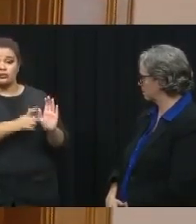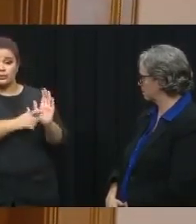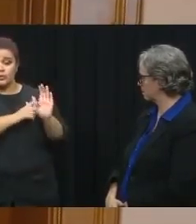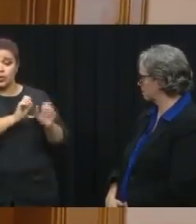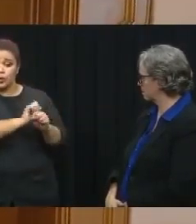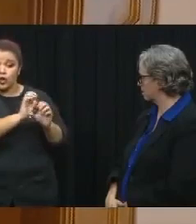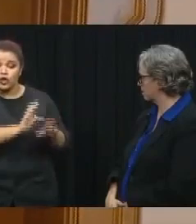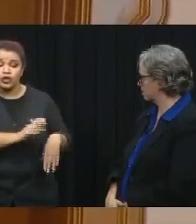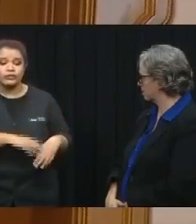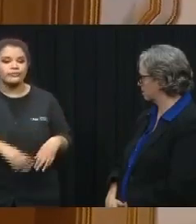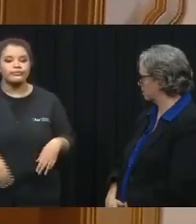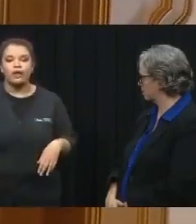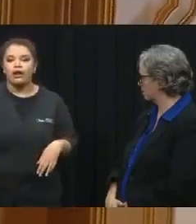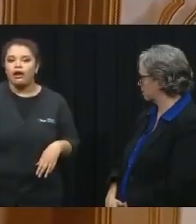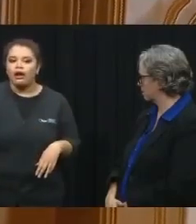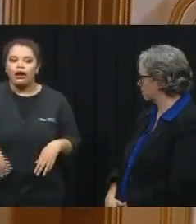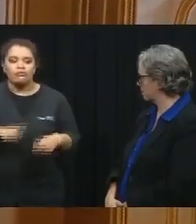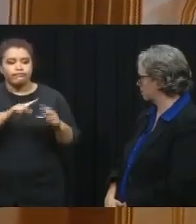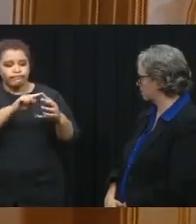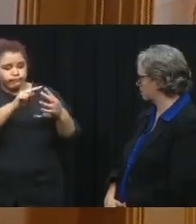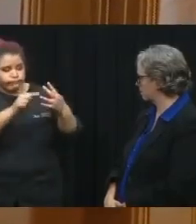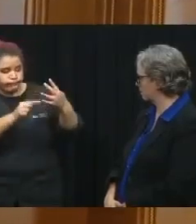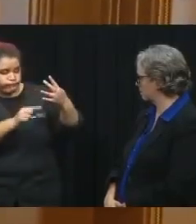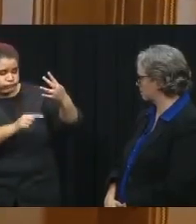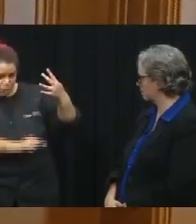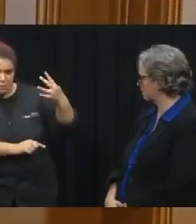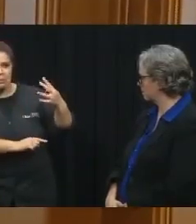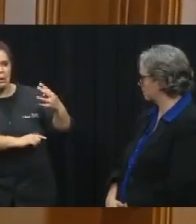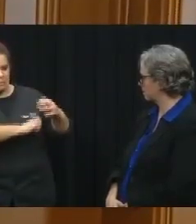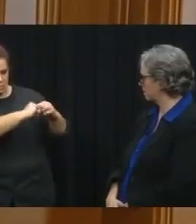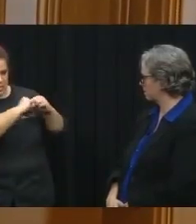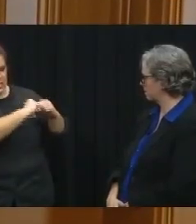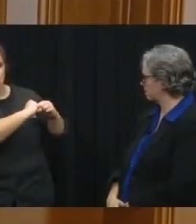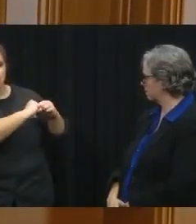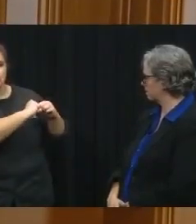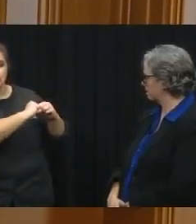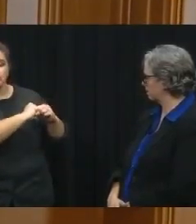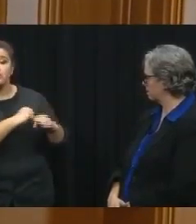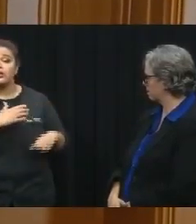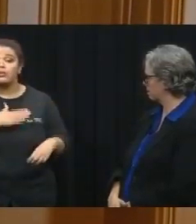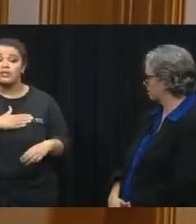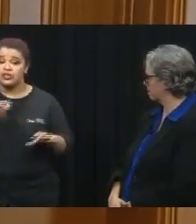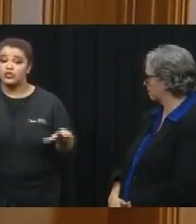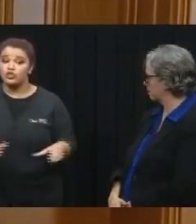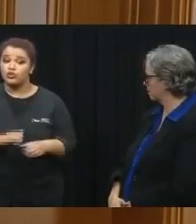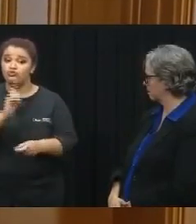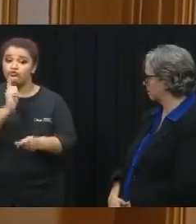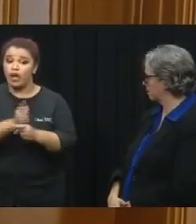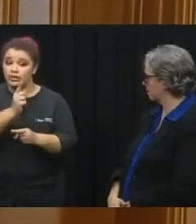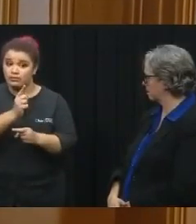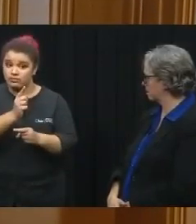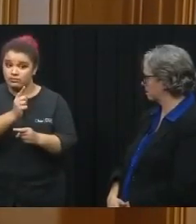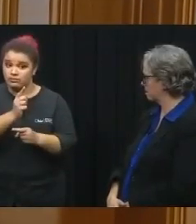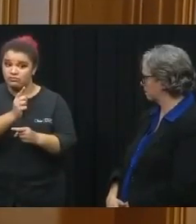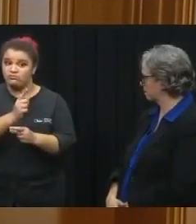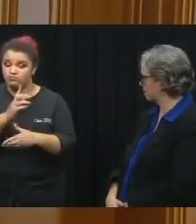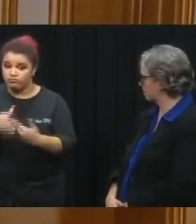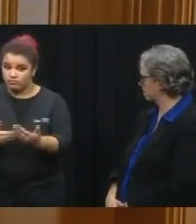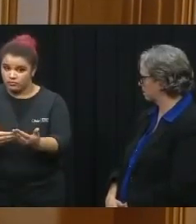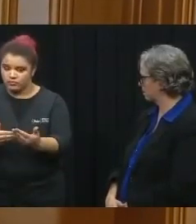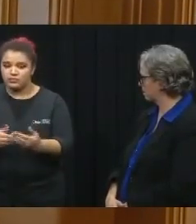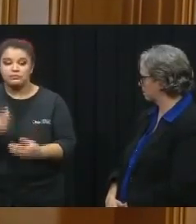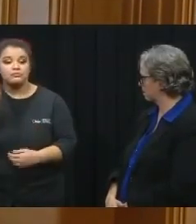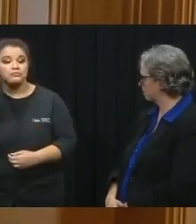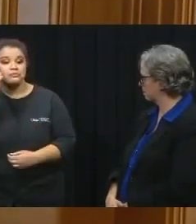truck drivers, grocery store employees, etc. Please do the right thing." At 10:16 a.m., the